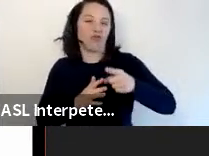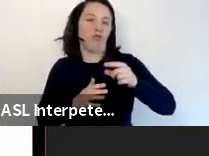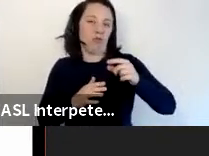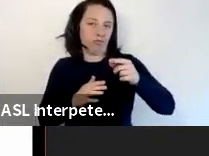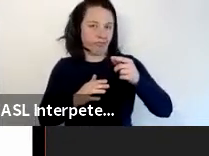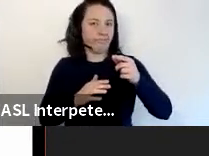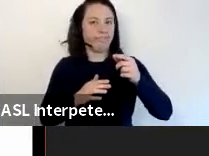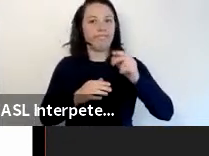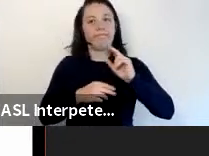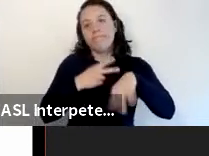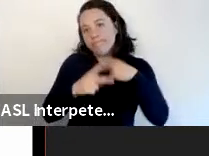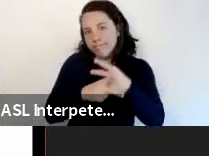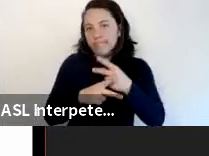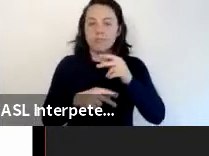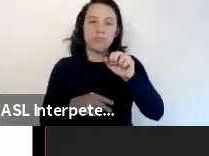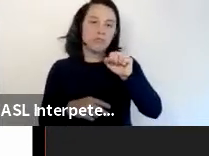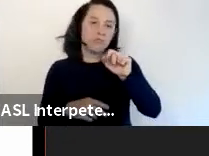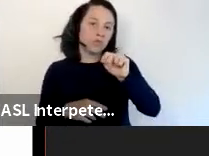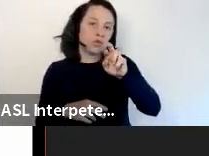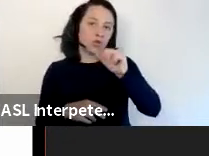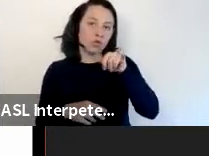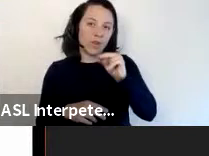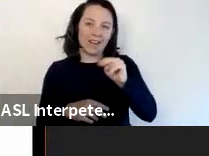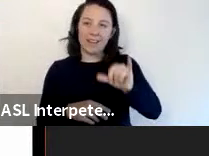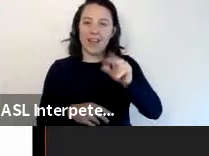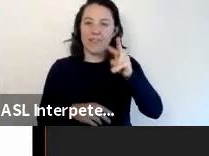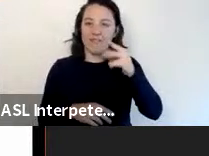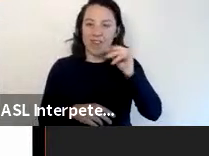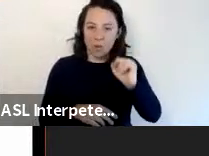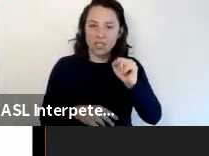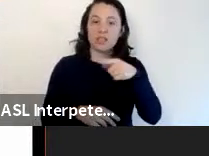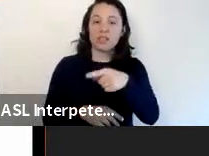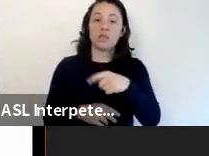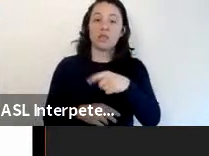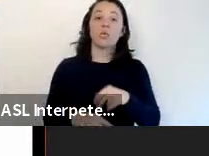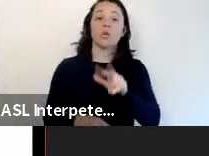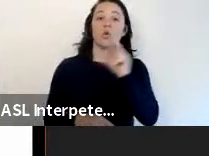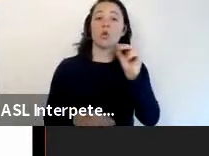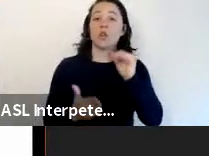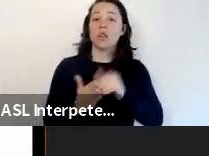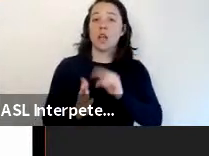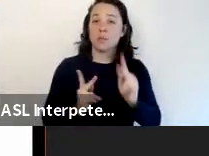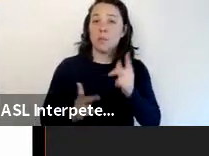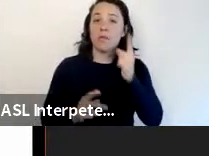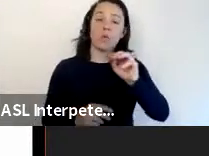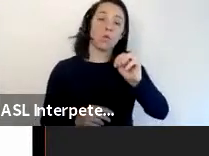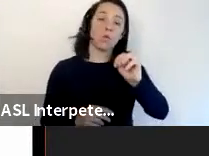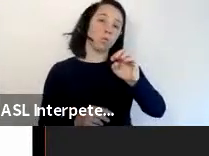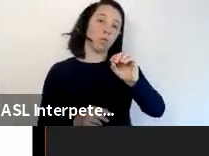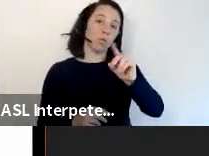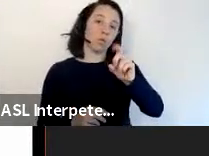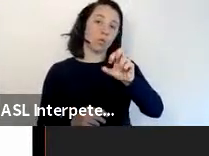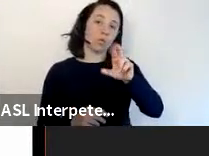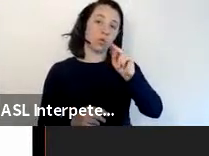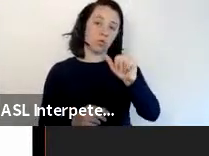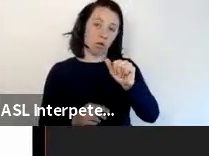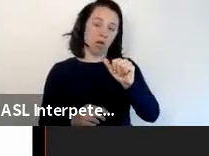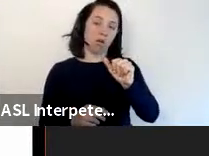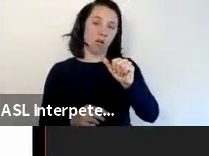virus. There were about 30,000 people who participated in the Moderna trials, and also had similar numbers with